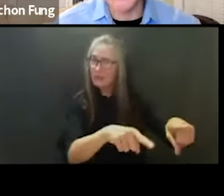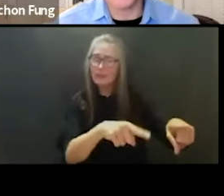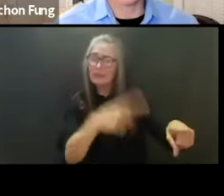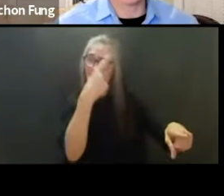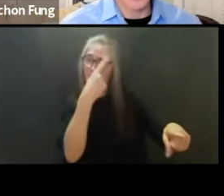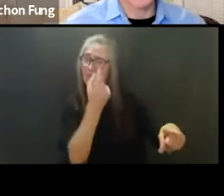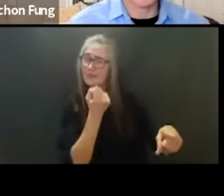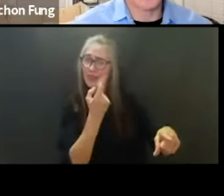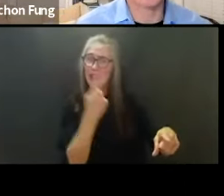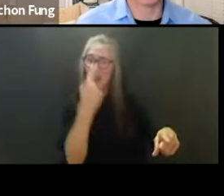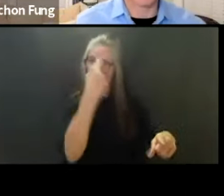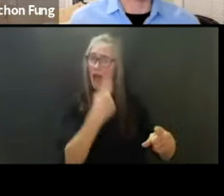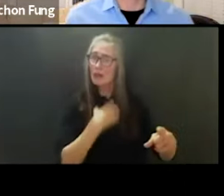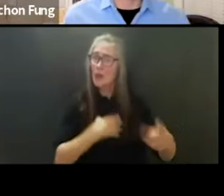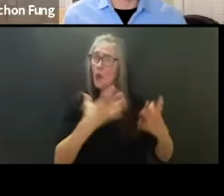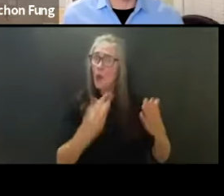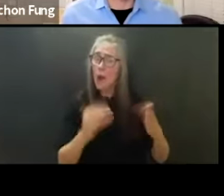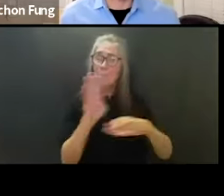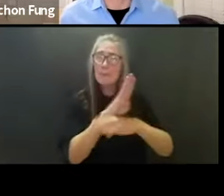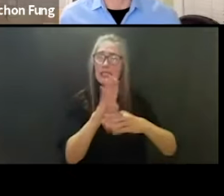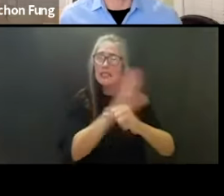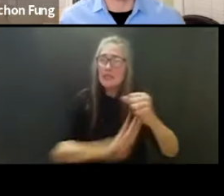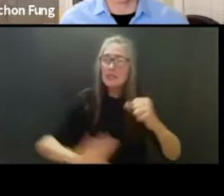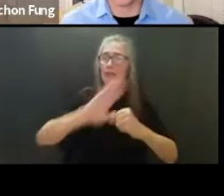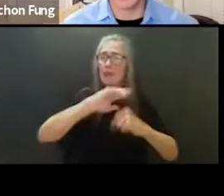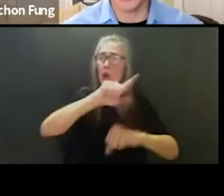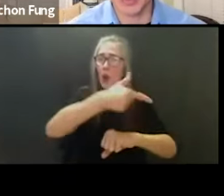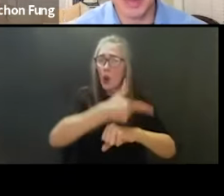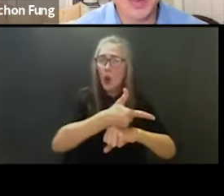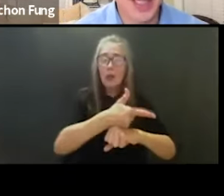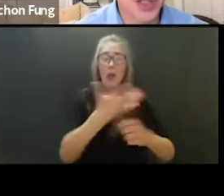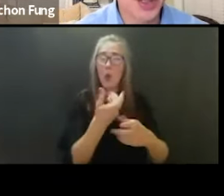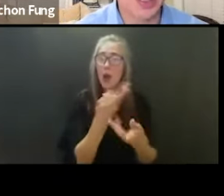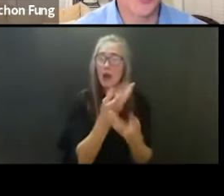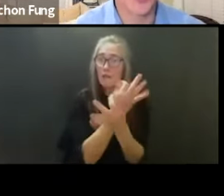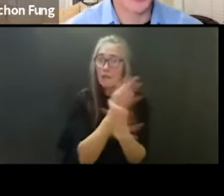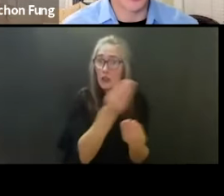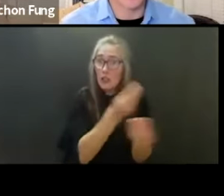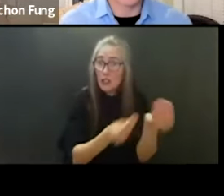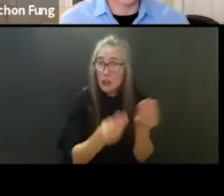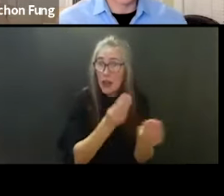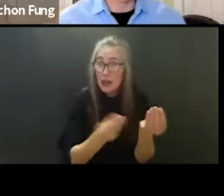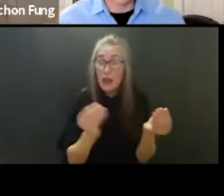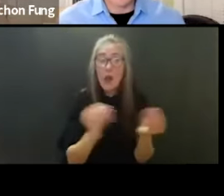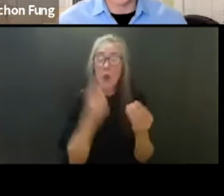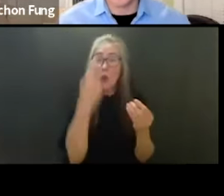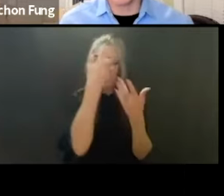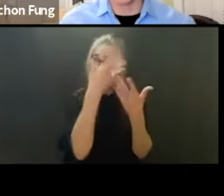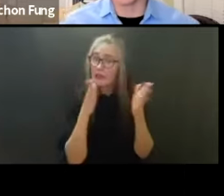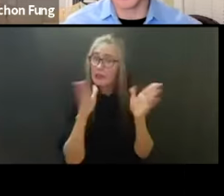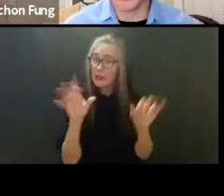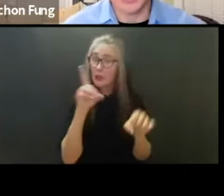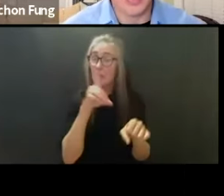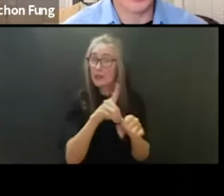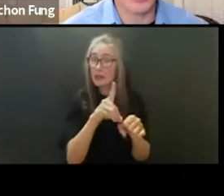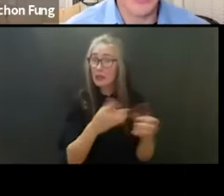agreed on a lot. There was a relative consensus on the desirability of globalization and free trade, a consensus on